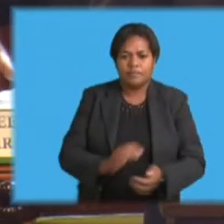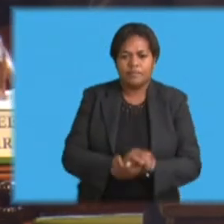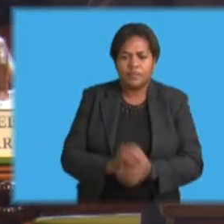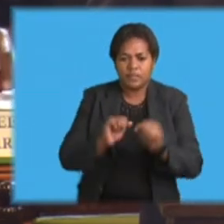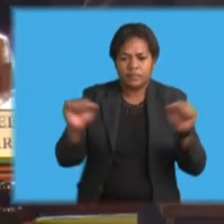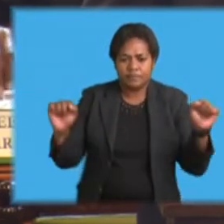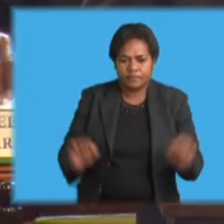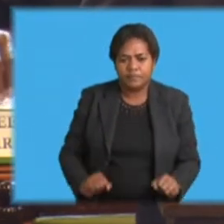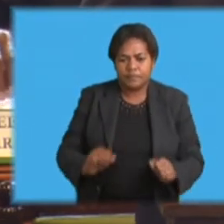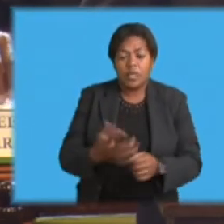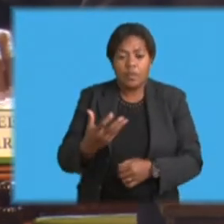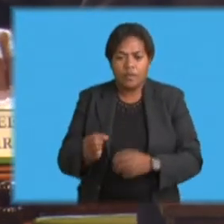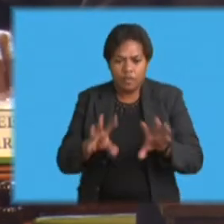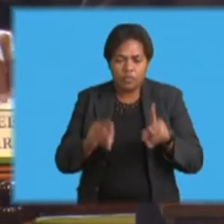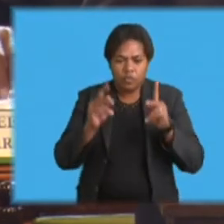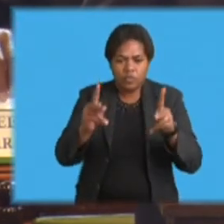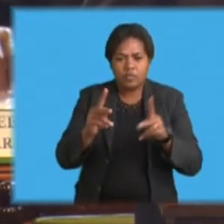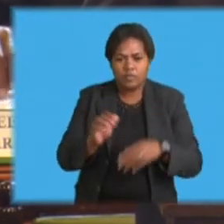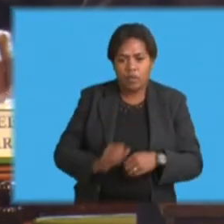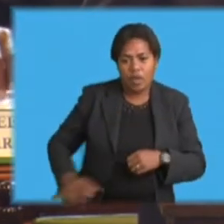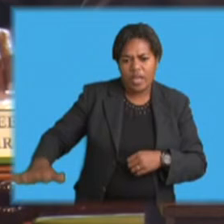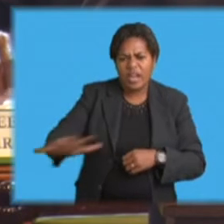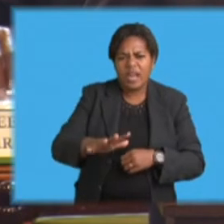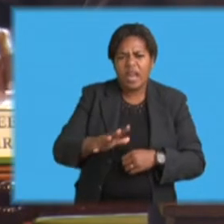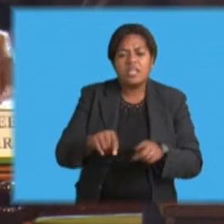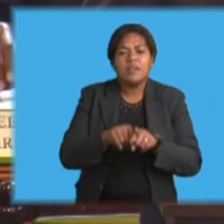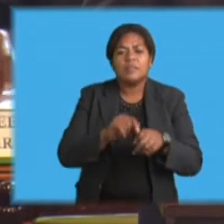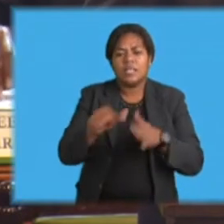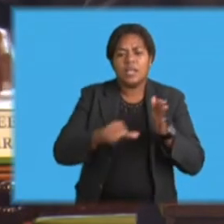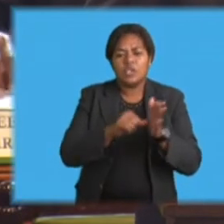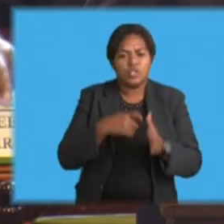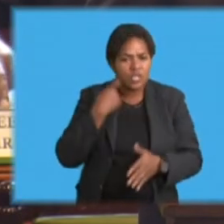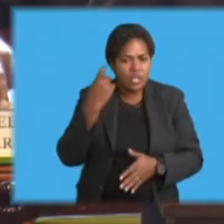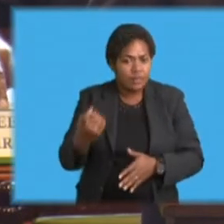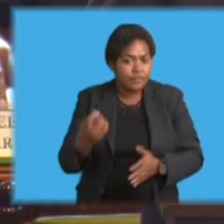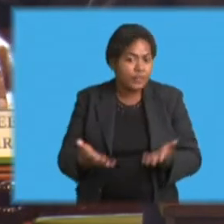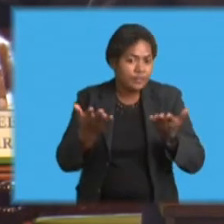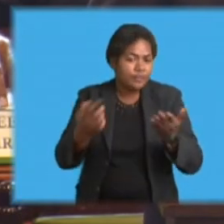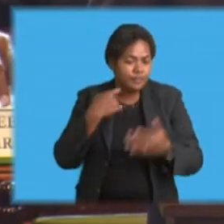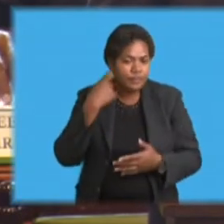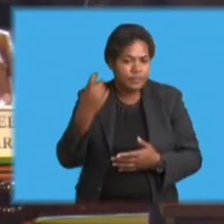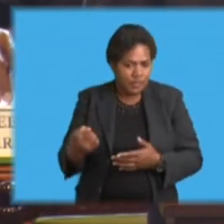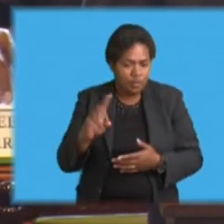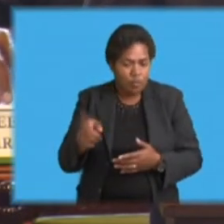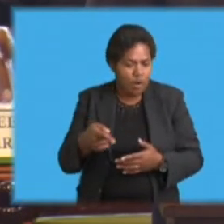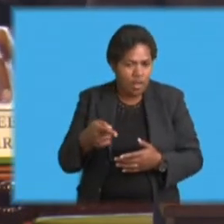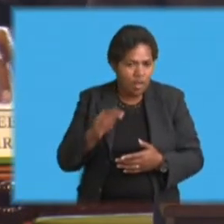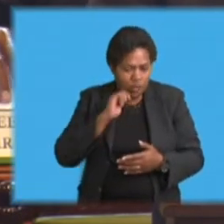our country. There are opportunities for areas like aged care, giving of care, and that is something we'll be focusing on into the near future.